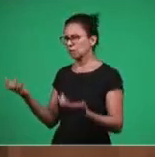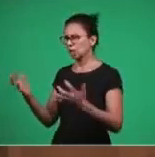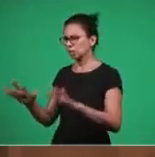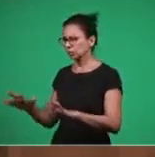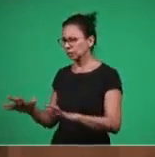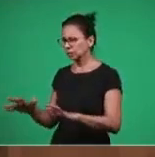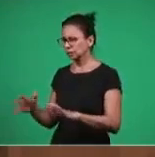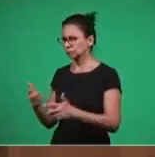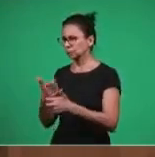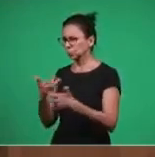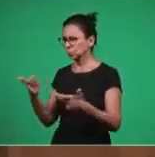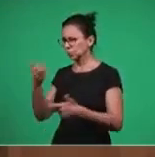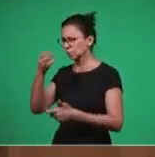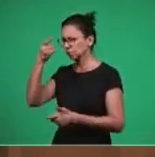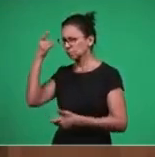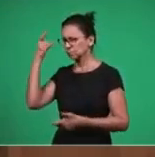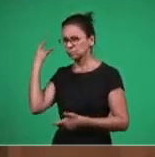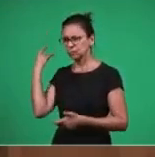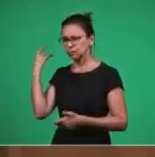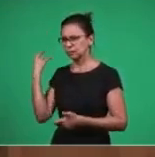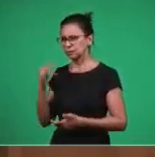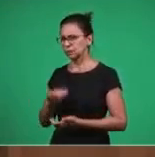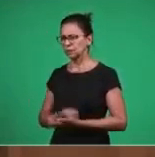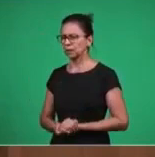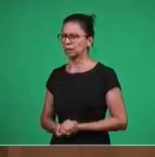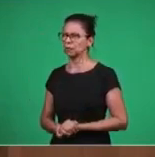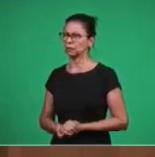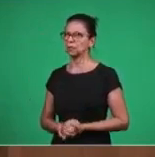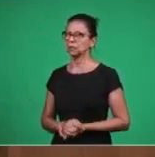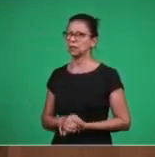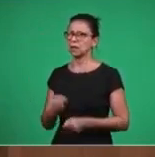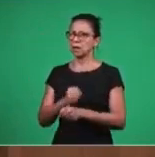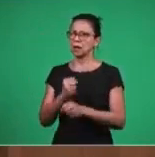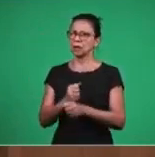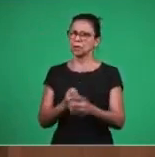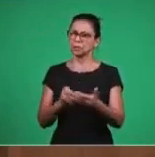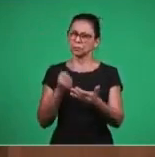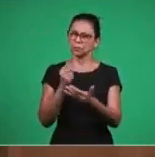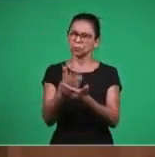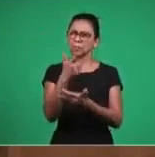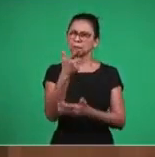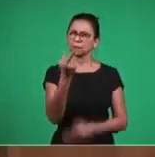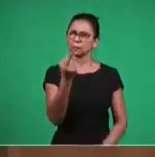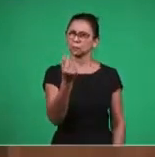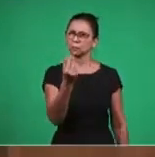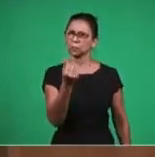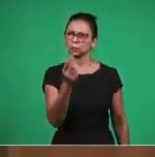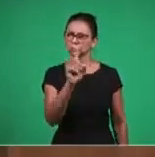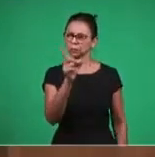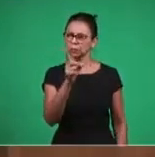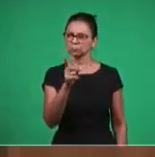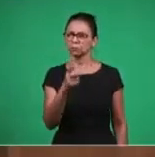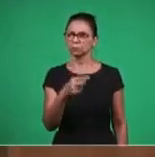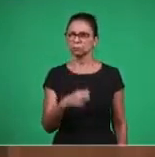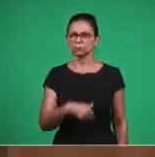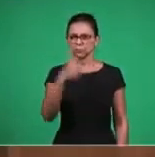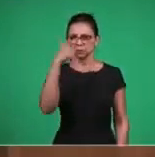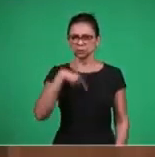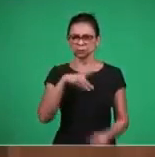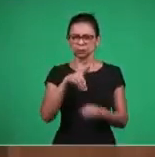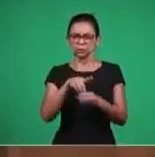is something that is not important. Whoever thinks that you're going to buy the kingdom of God with